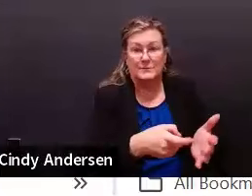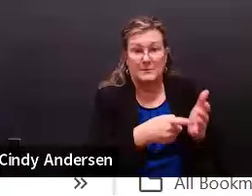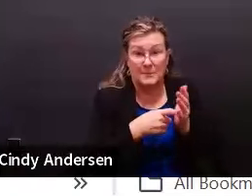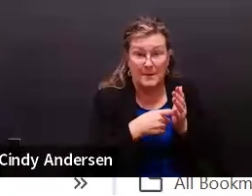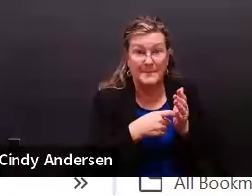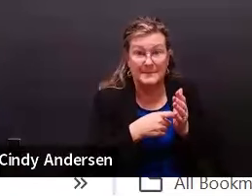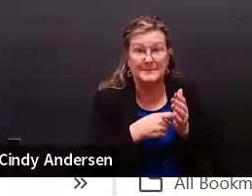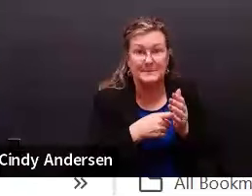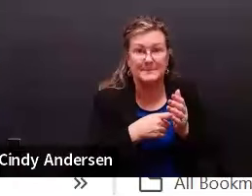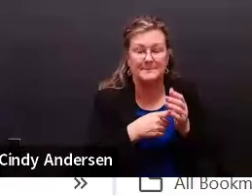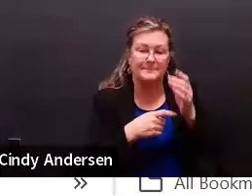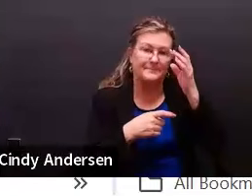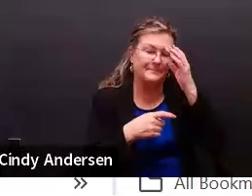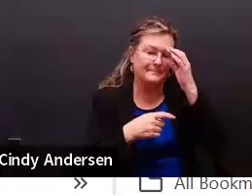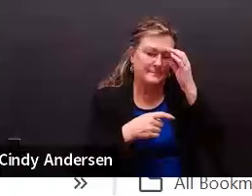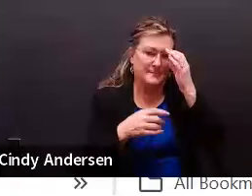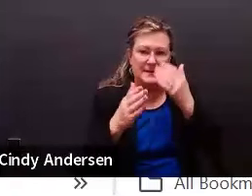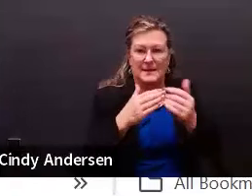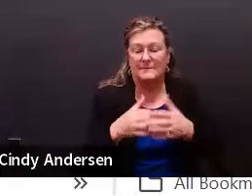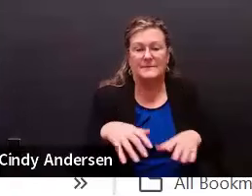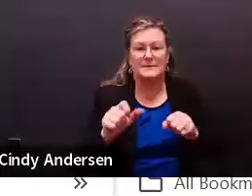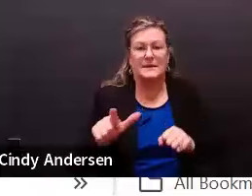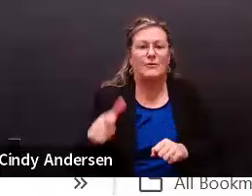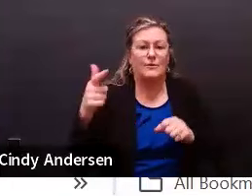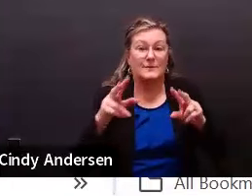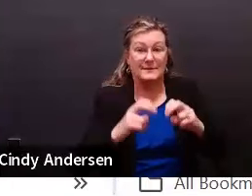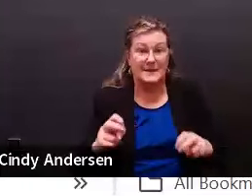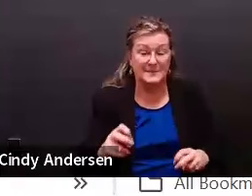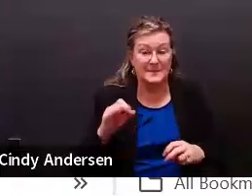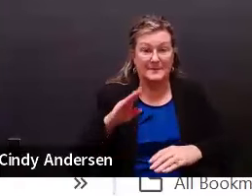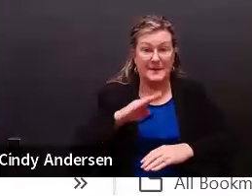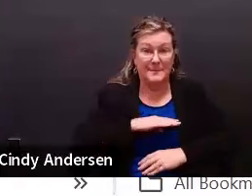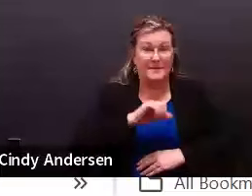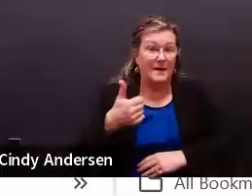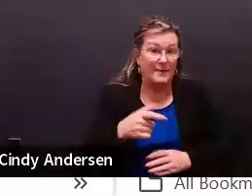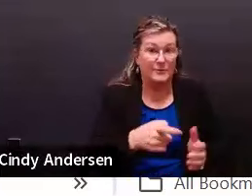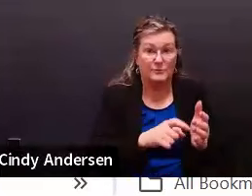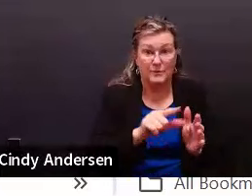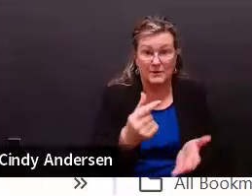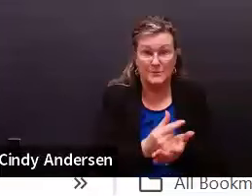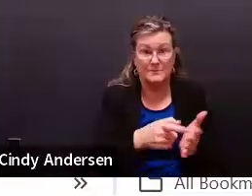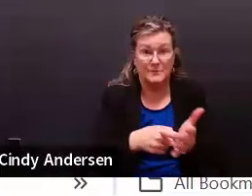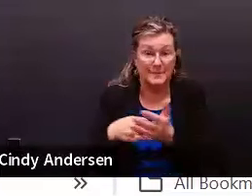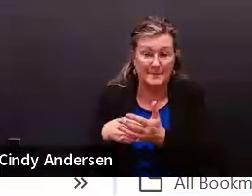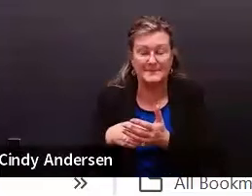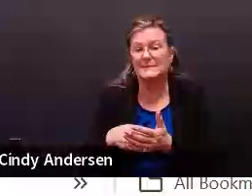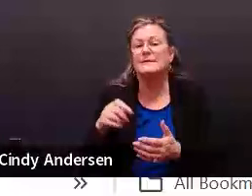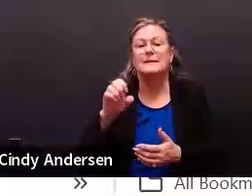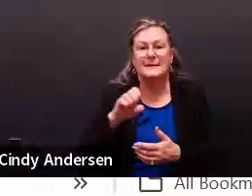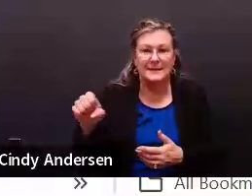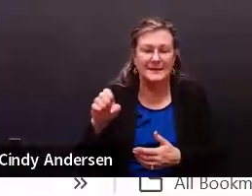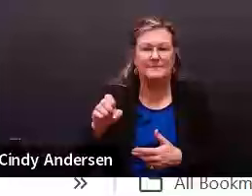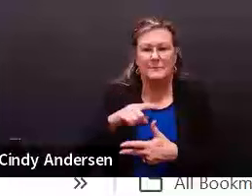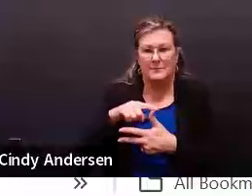requirements, and even if they take alternate assessments and they met those other graduation requirements, we have essential elements for ELA, math,